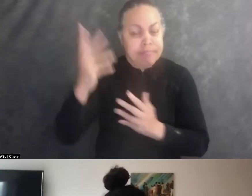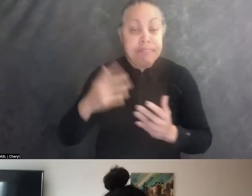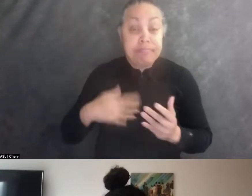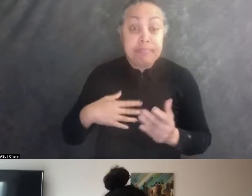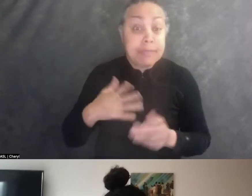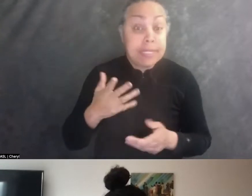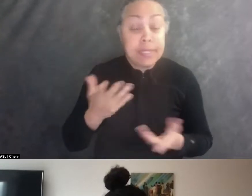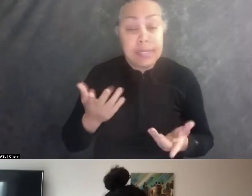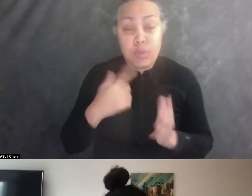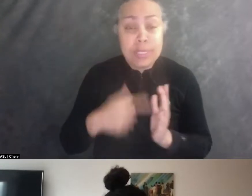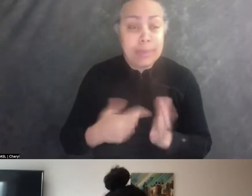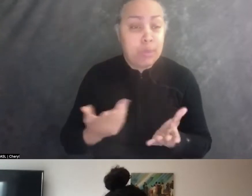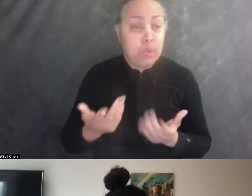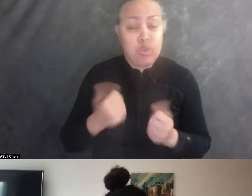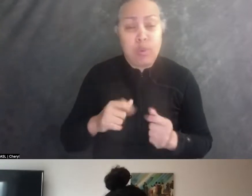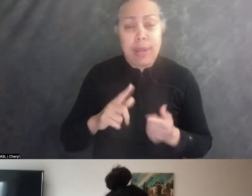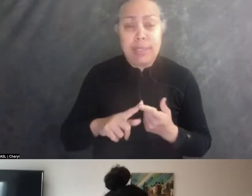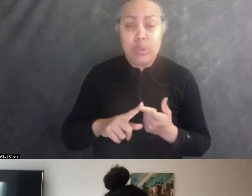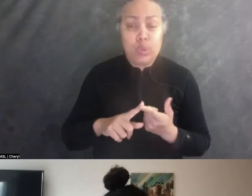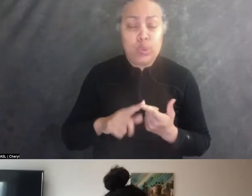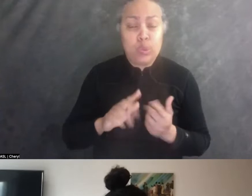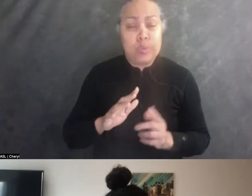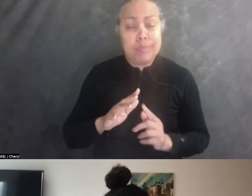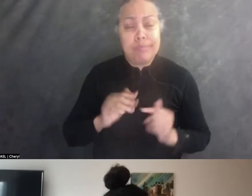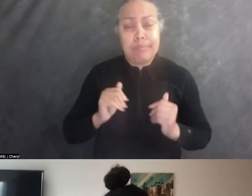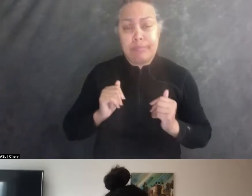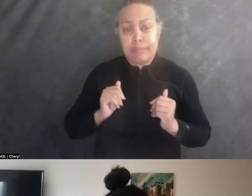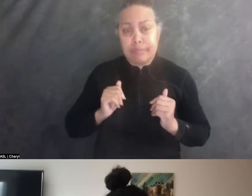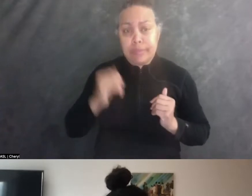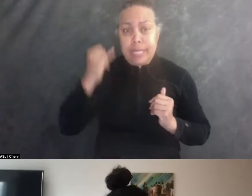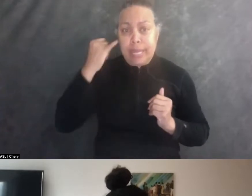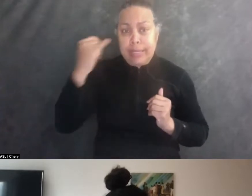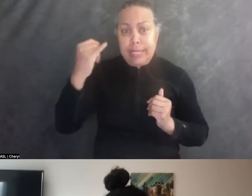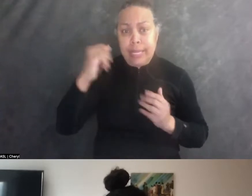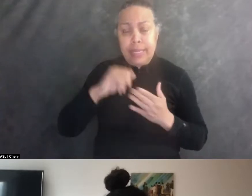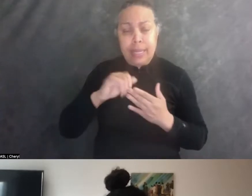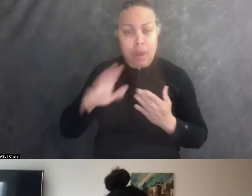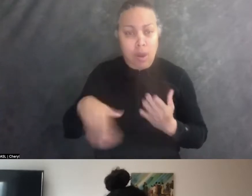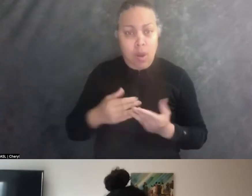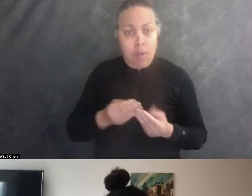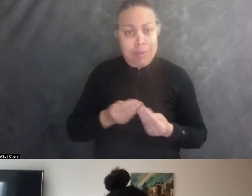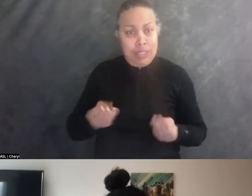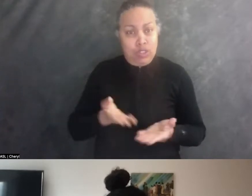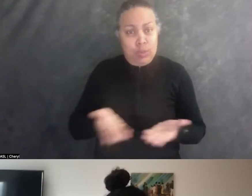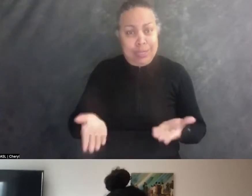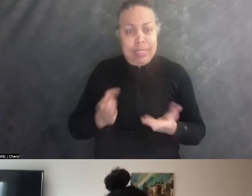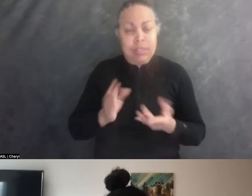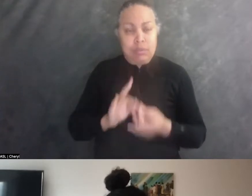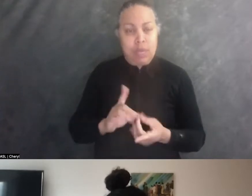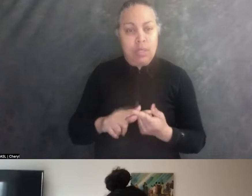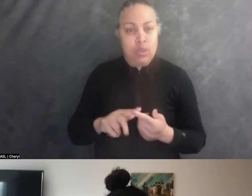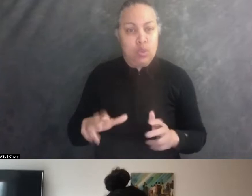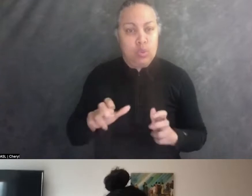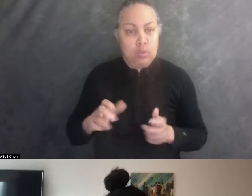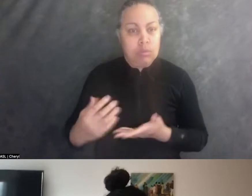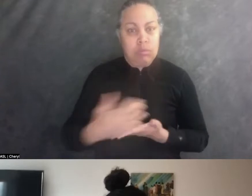trying to sort of back up or back away from the idea that all that is material has to do with capitalism. And